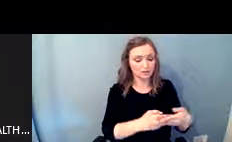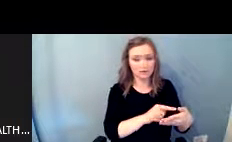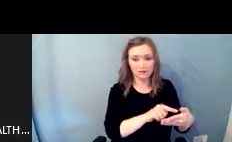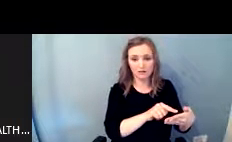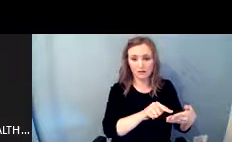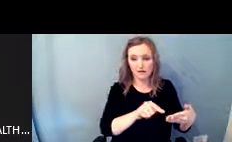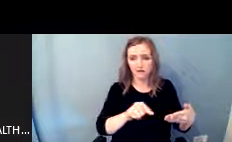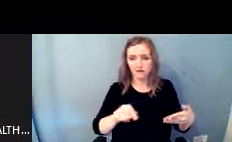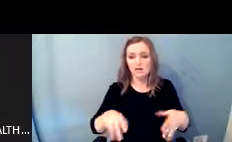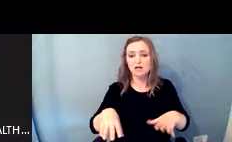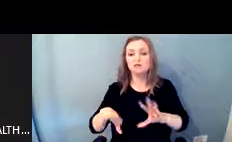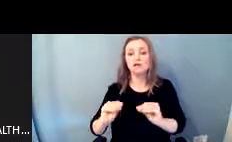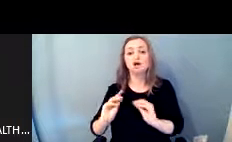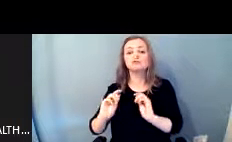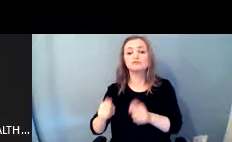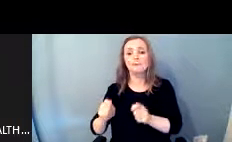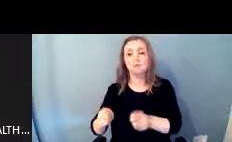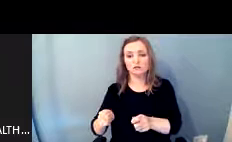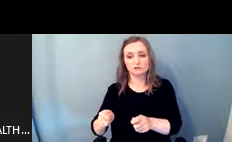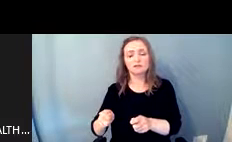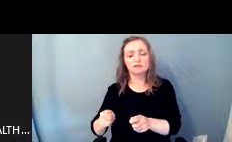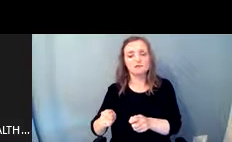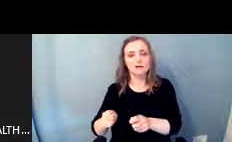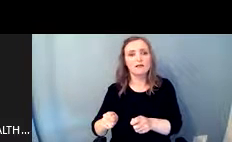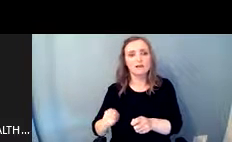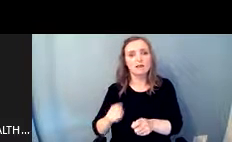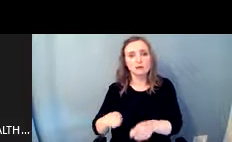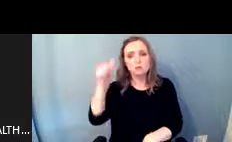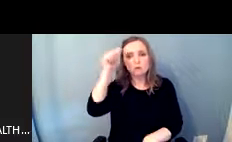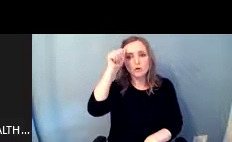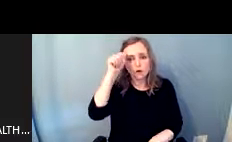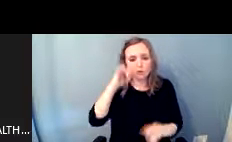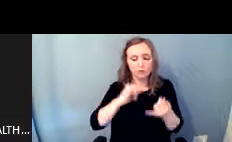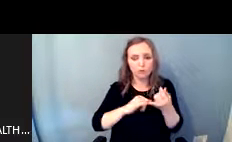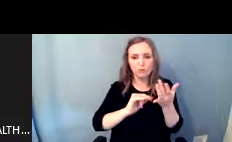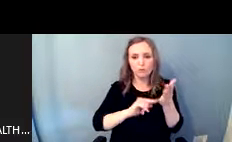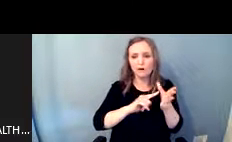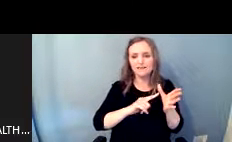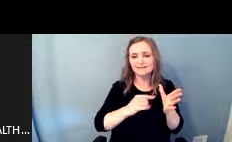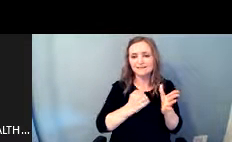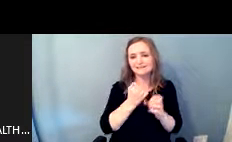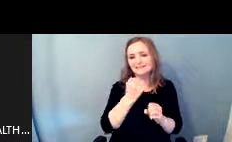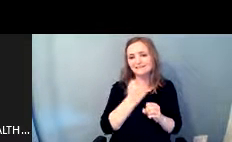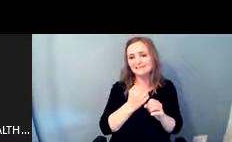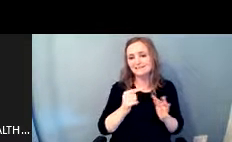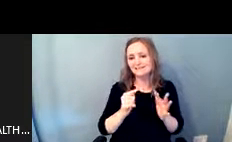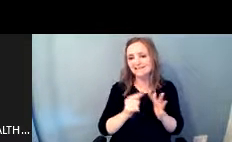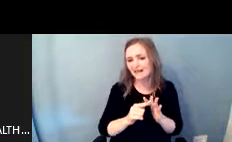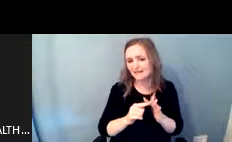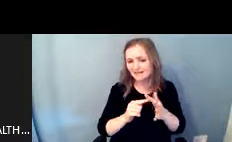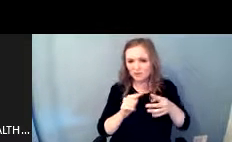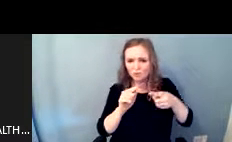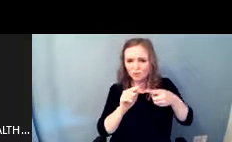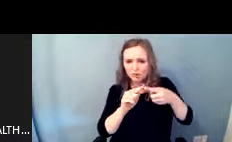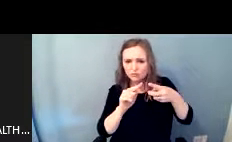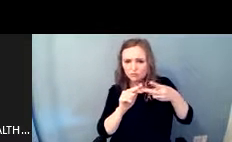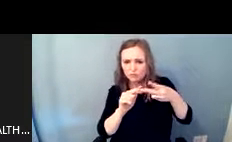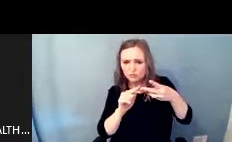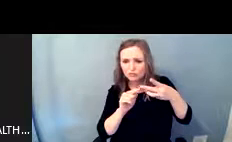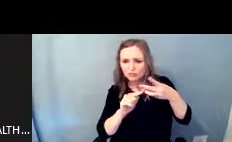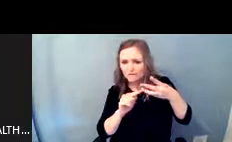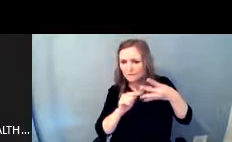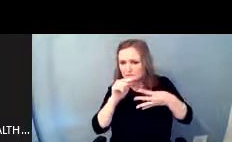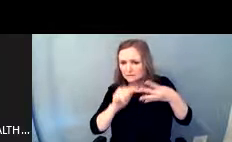know exactly the stage of that cancer, the cell type of that cancer, to make sure that you come up with the best